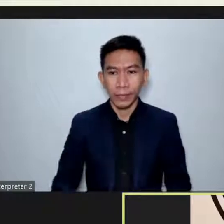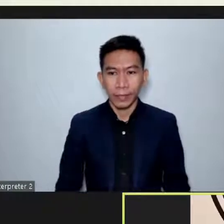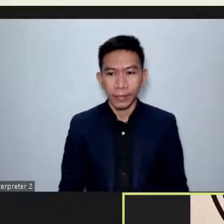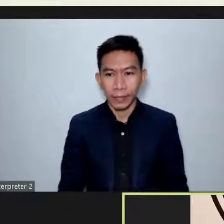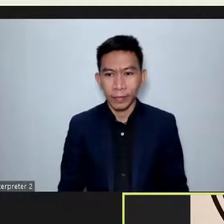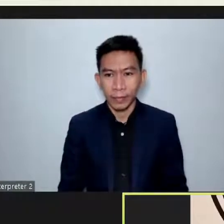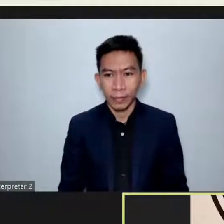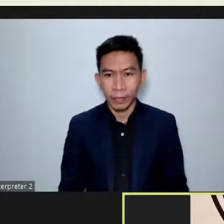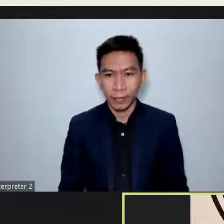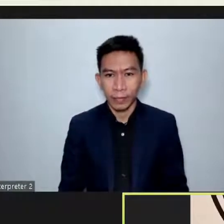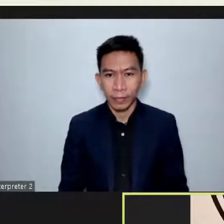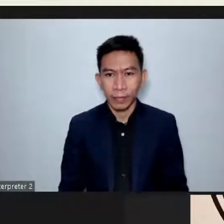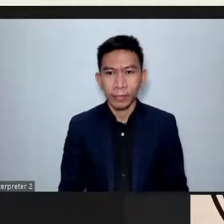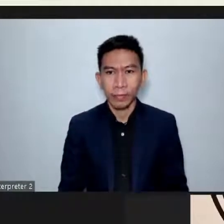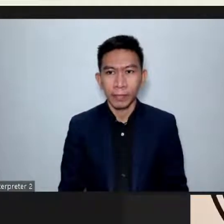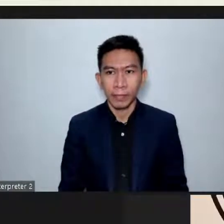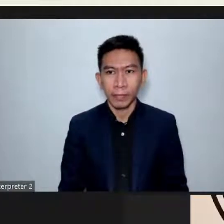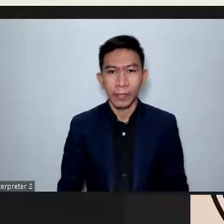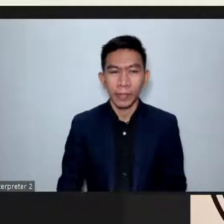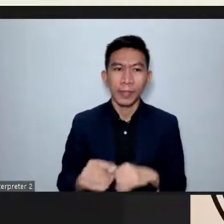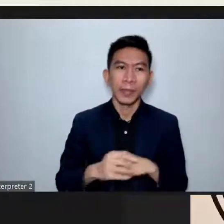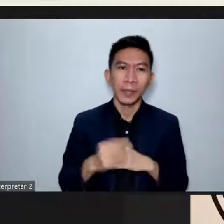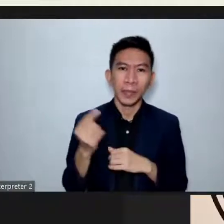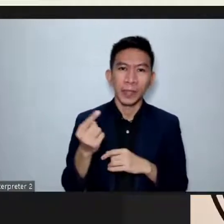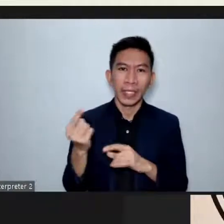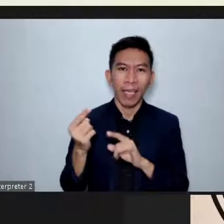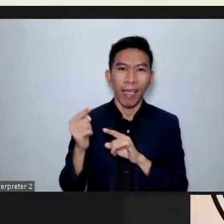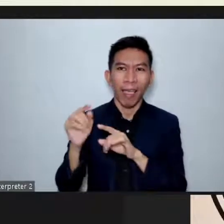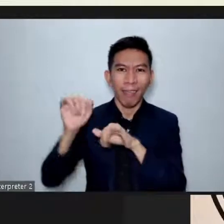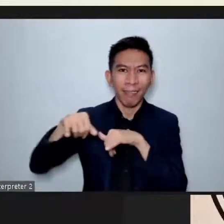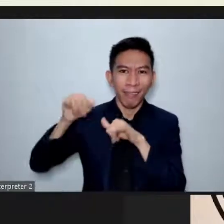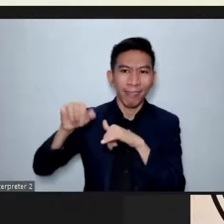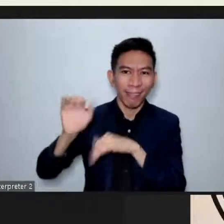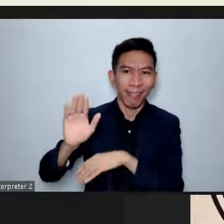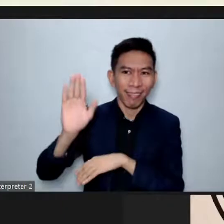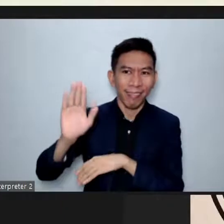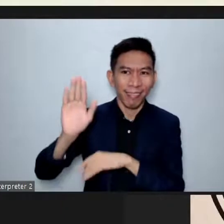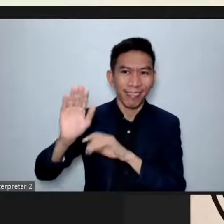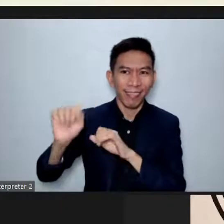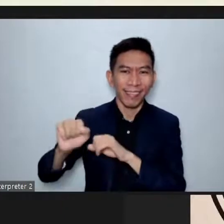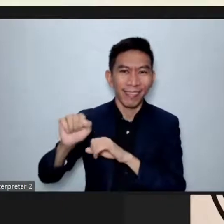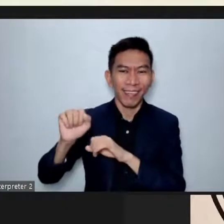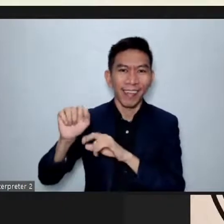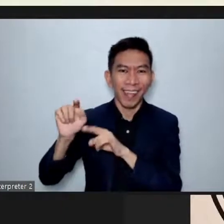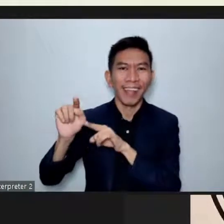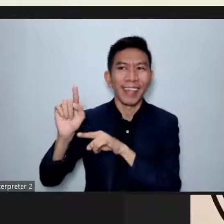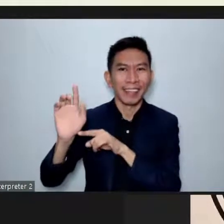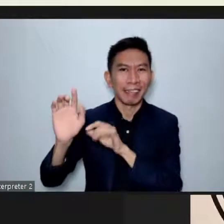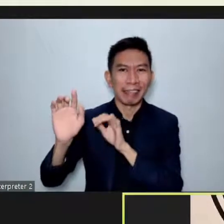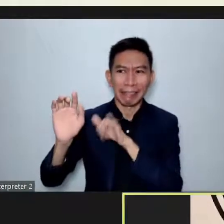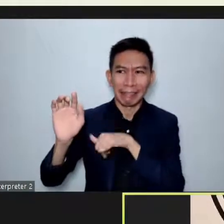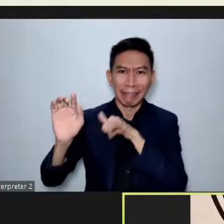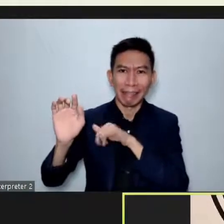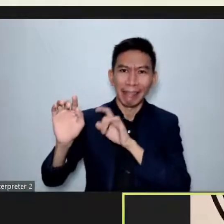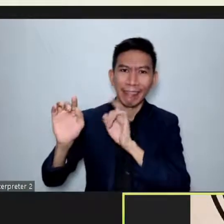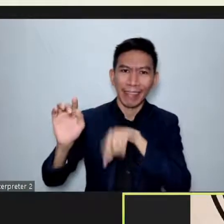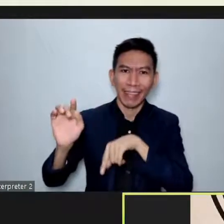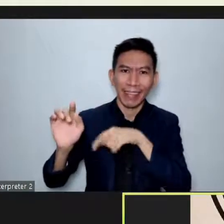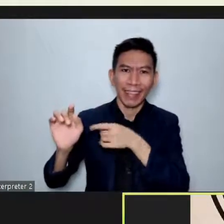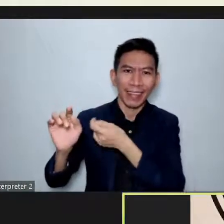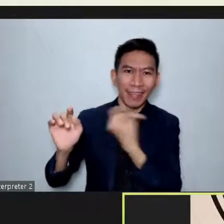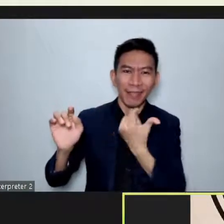Doesn't leave my screen. Thank you. Thank you for that one, Doc Campita. So now let's proceed to